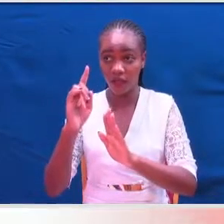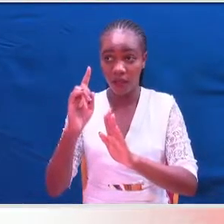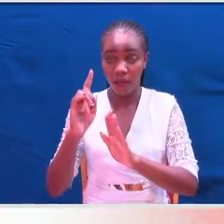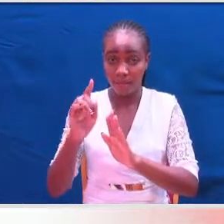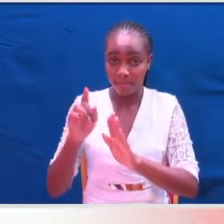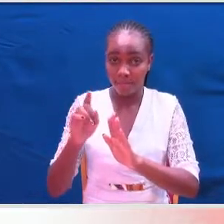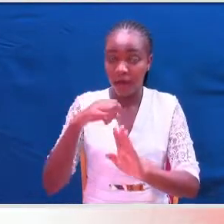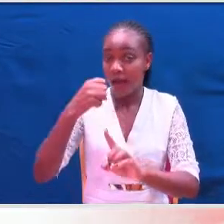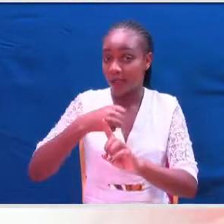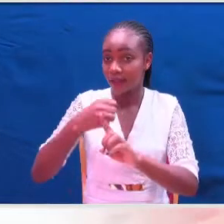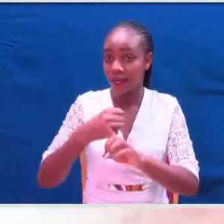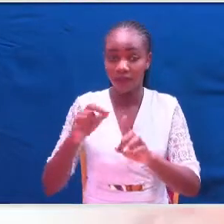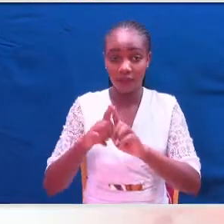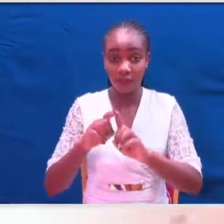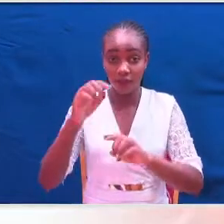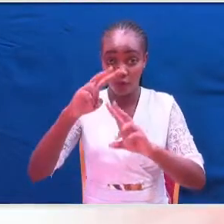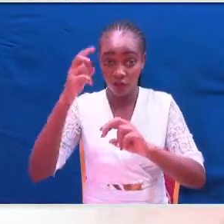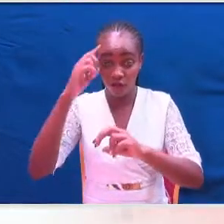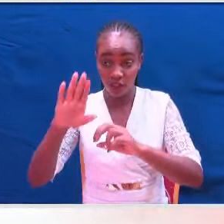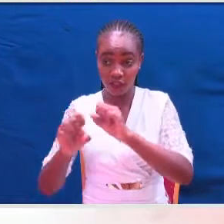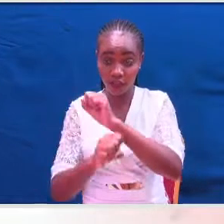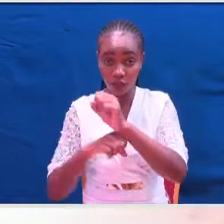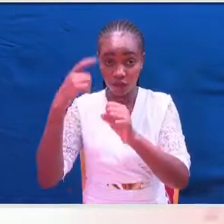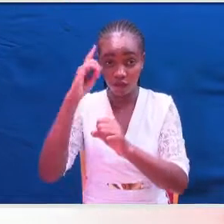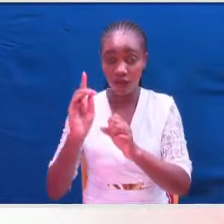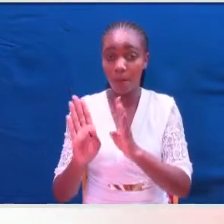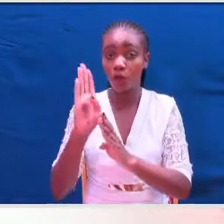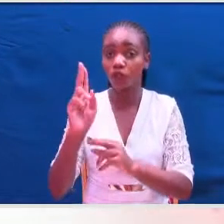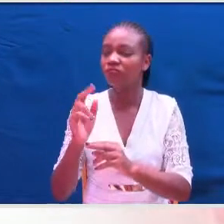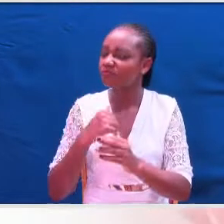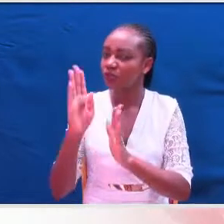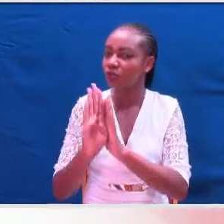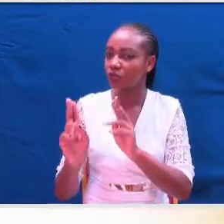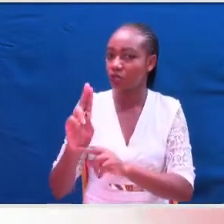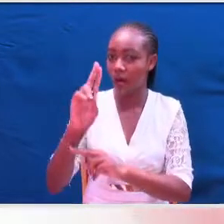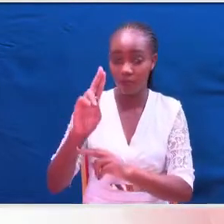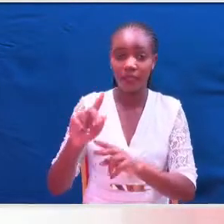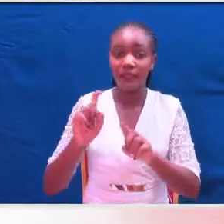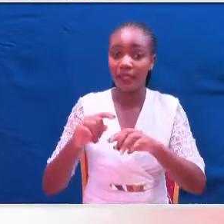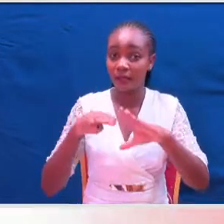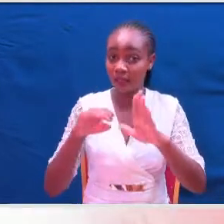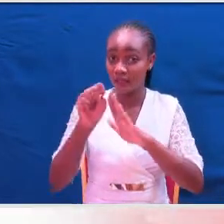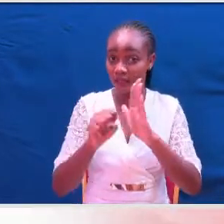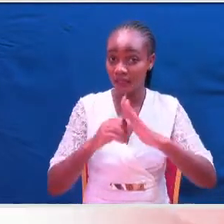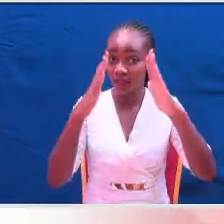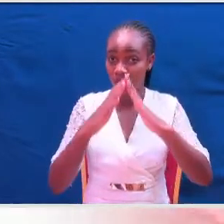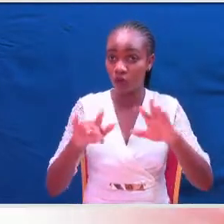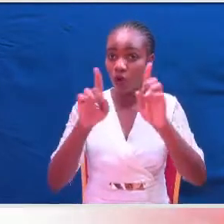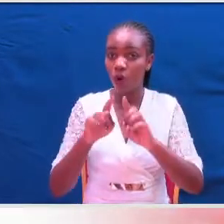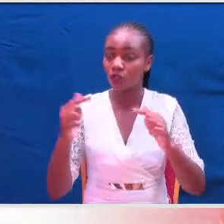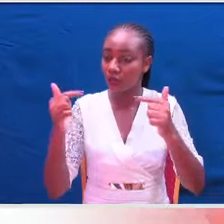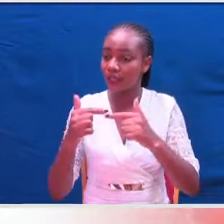the downtrodden and drum up support for his bottom-up economic agenda in the race for State House, while dismissing those